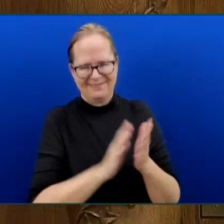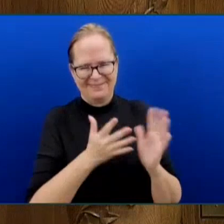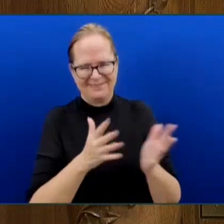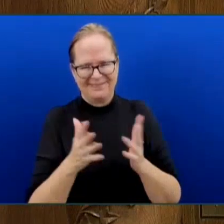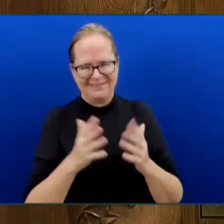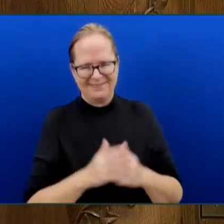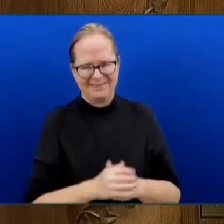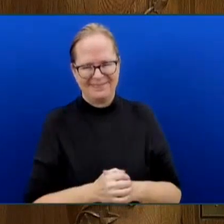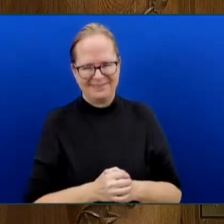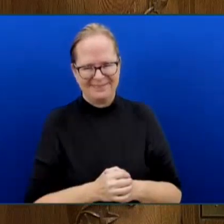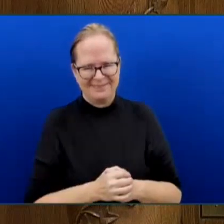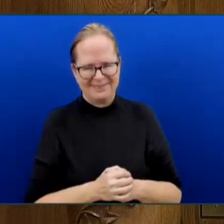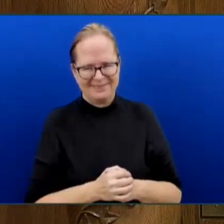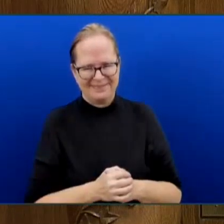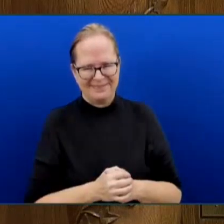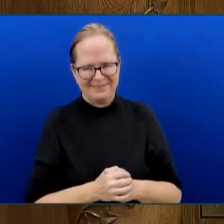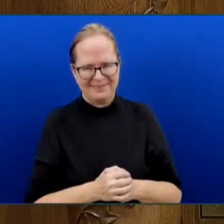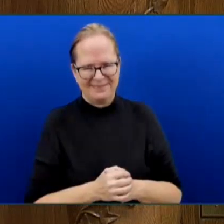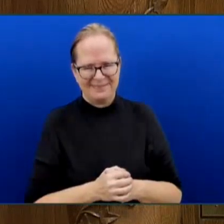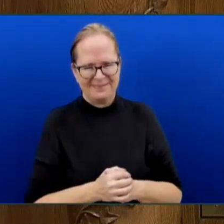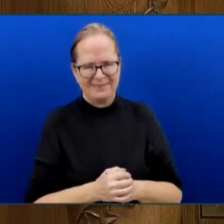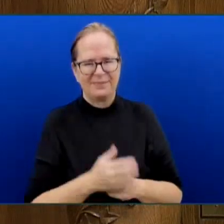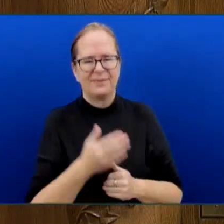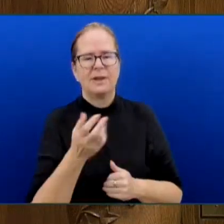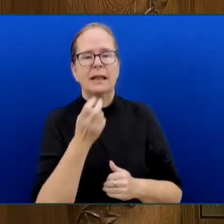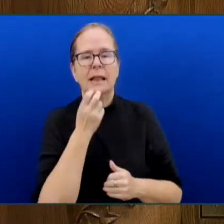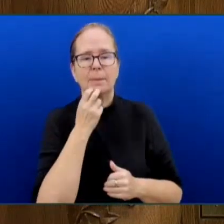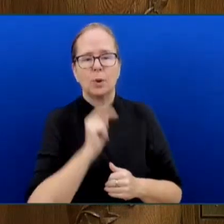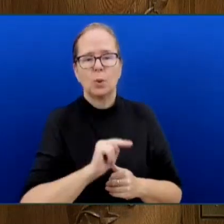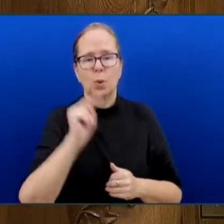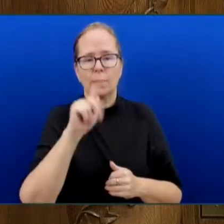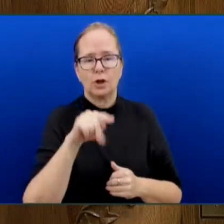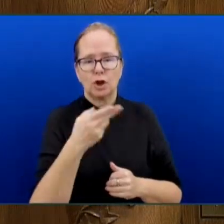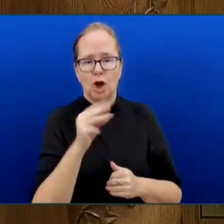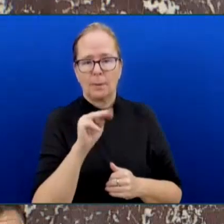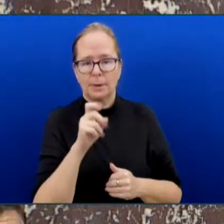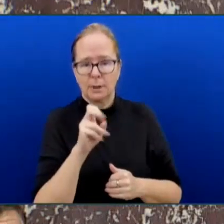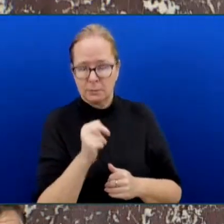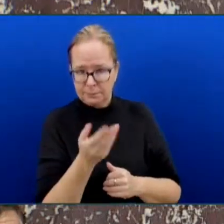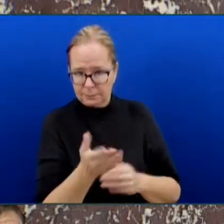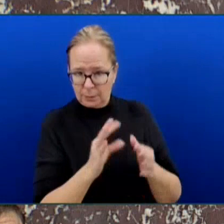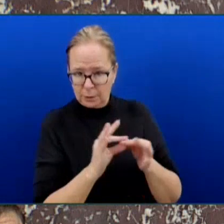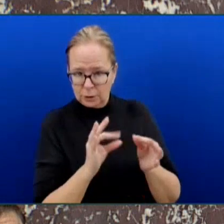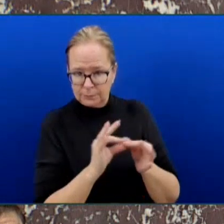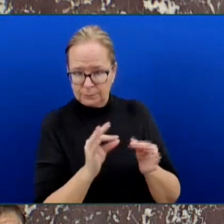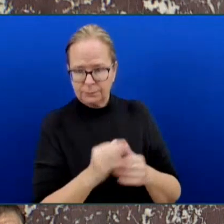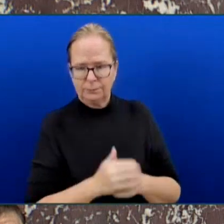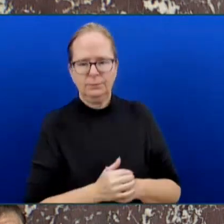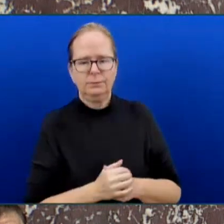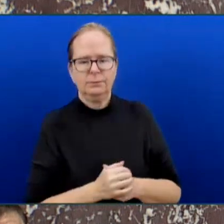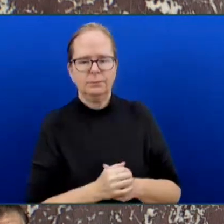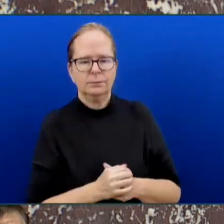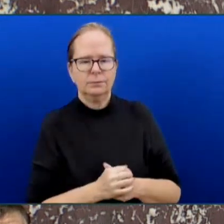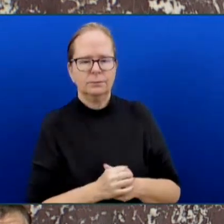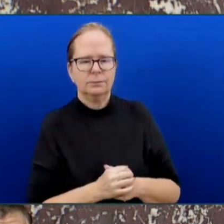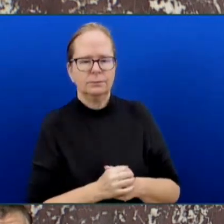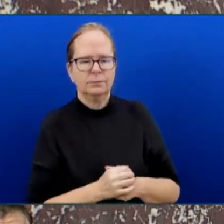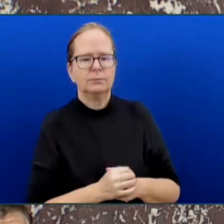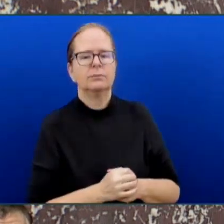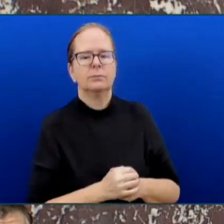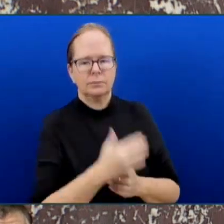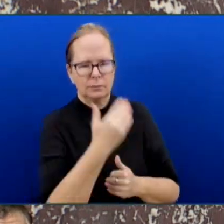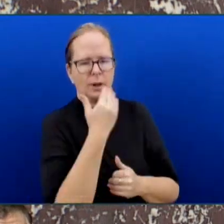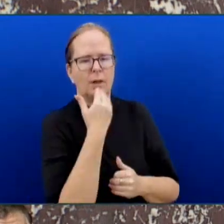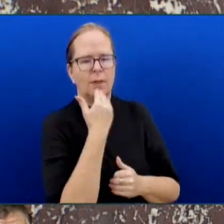Member for Kamloops North Thompson. Well, thank you, Mr. Speaker. And unfortunately,